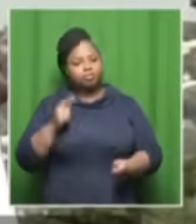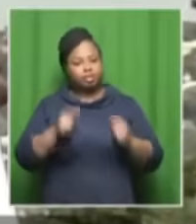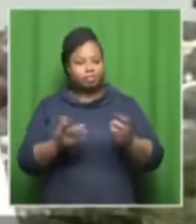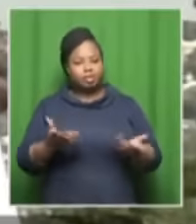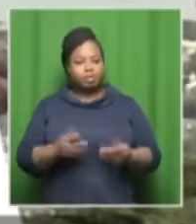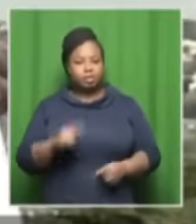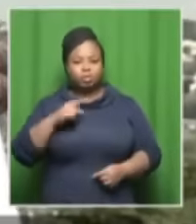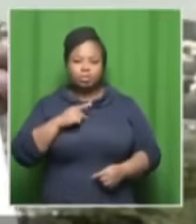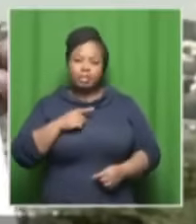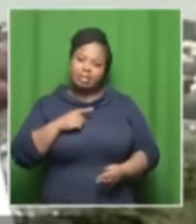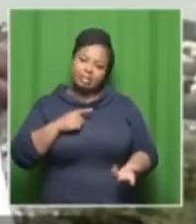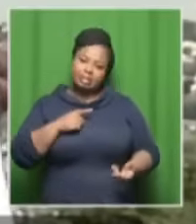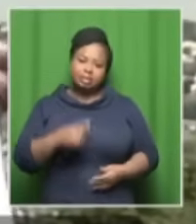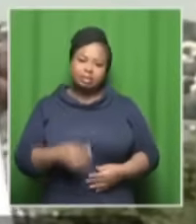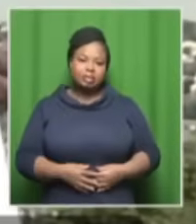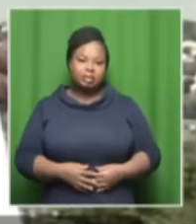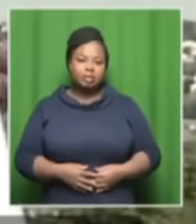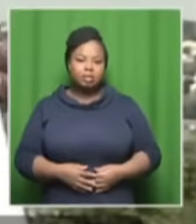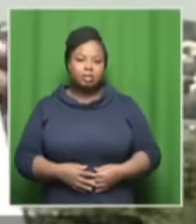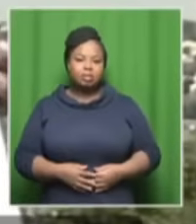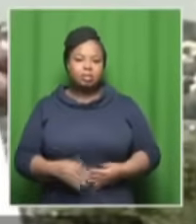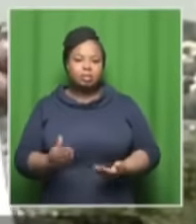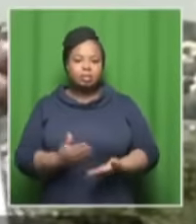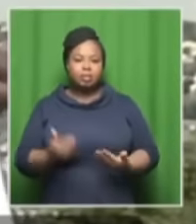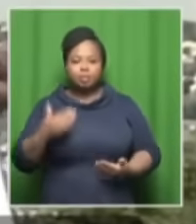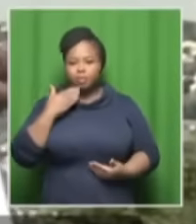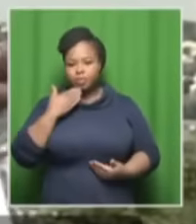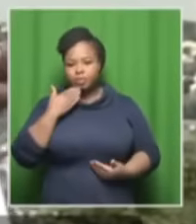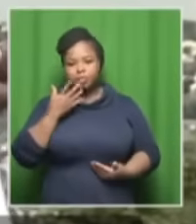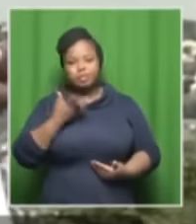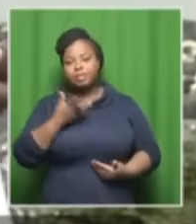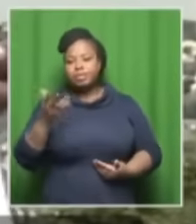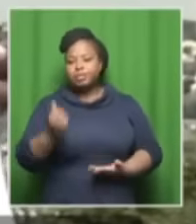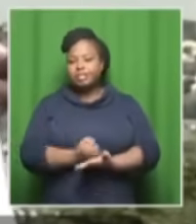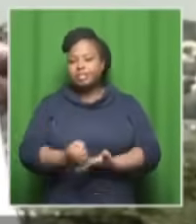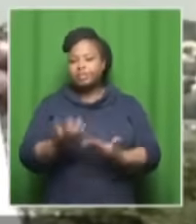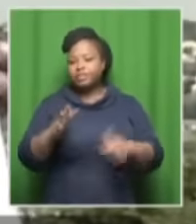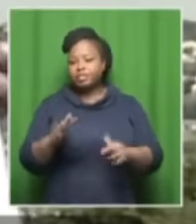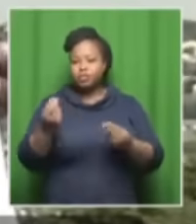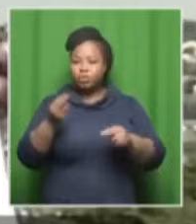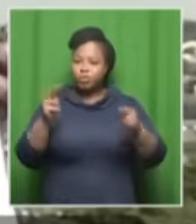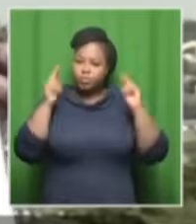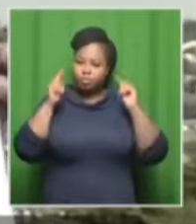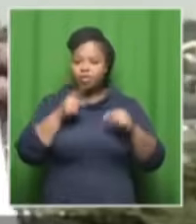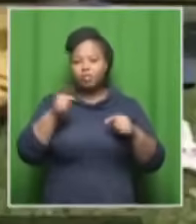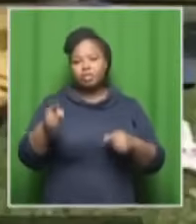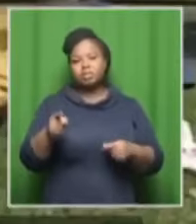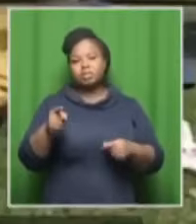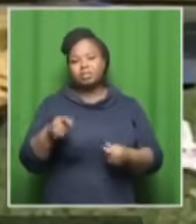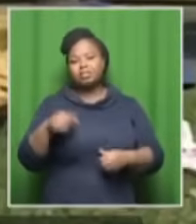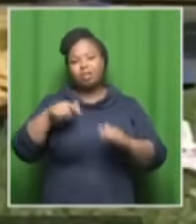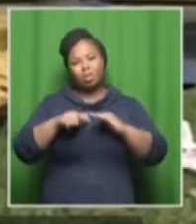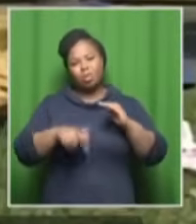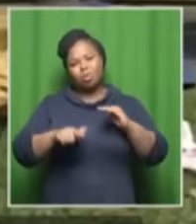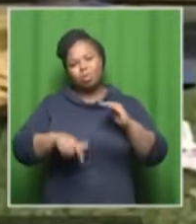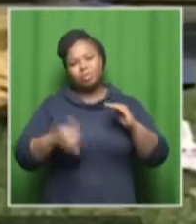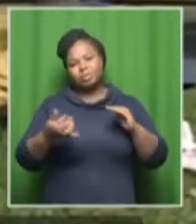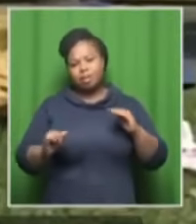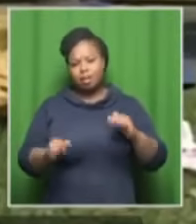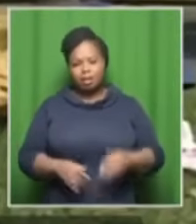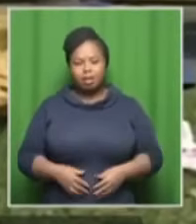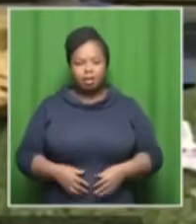the numbers that have registered for the elections among the youth sort of display that. It's still quite low, and